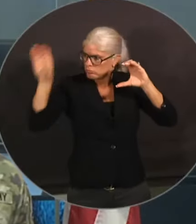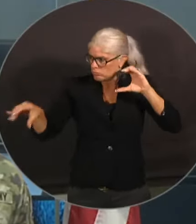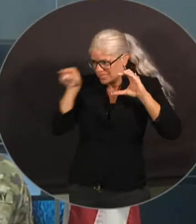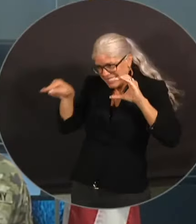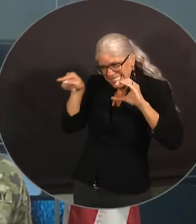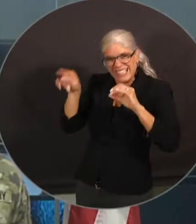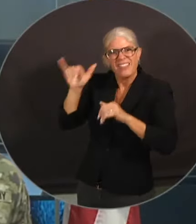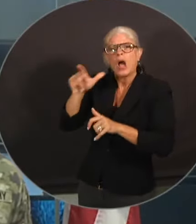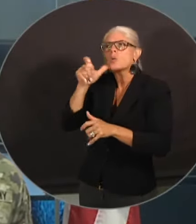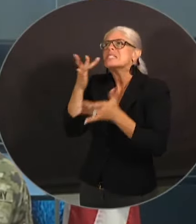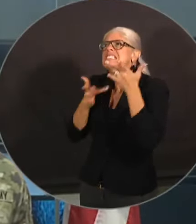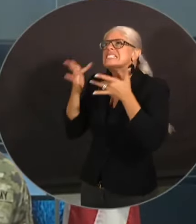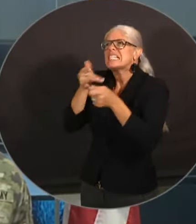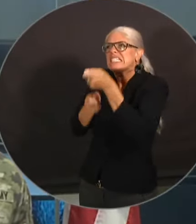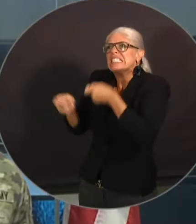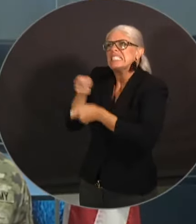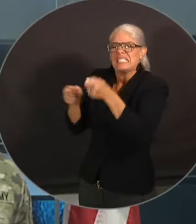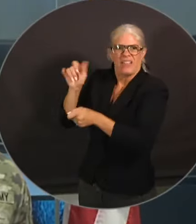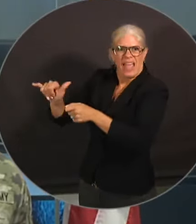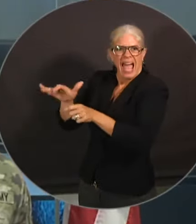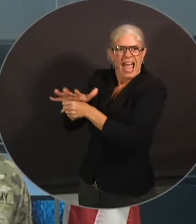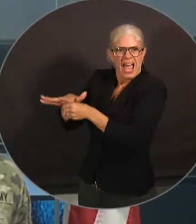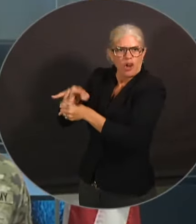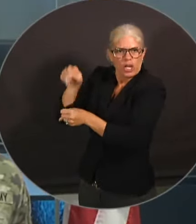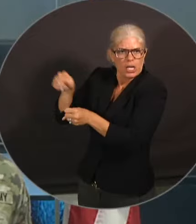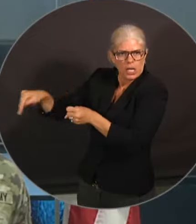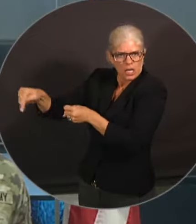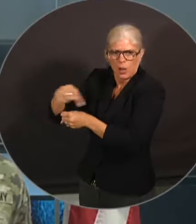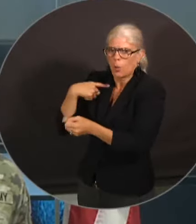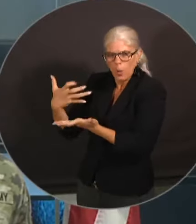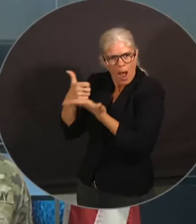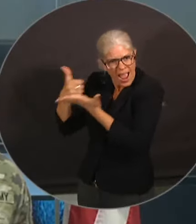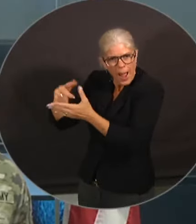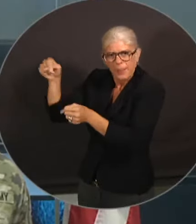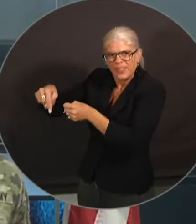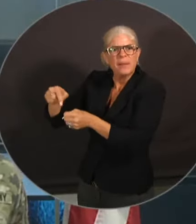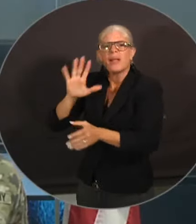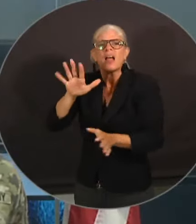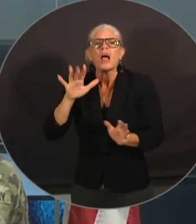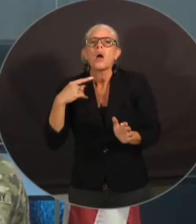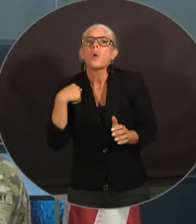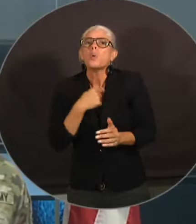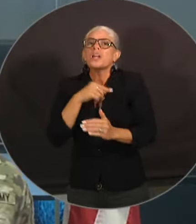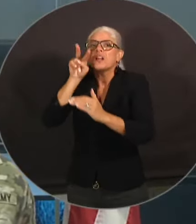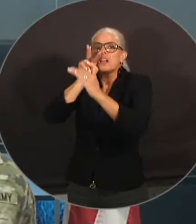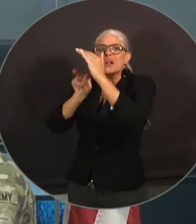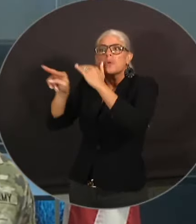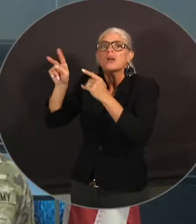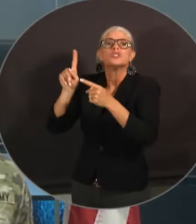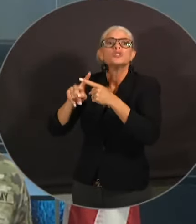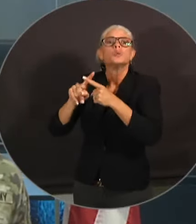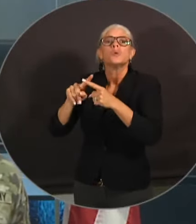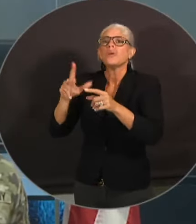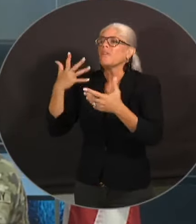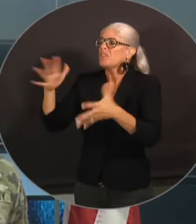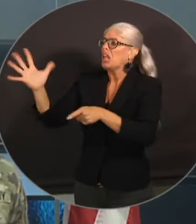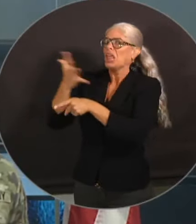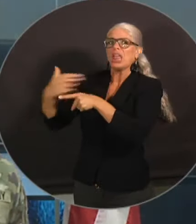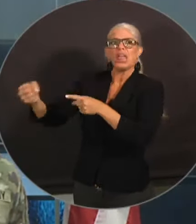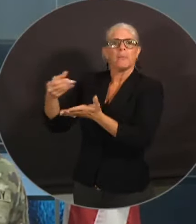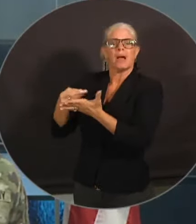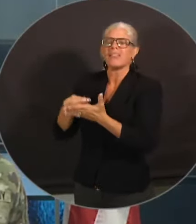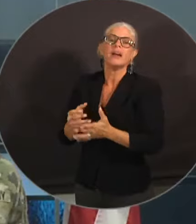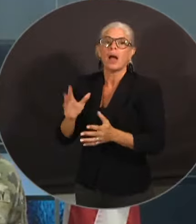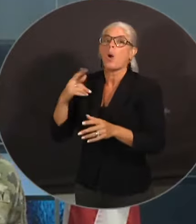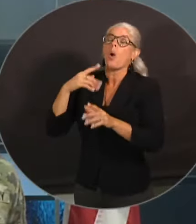be able to step up and help them. And we'll see. This is not projected to reach a Michael strength, but you never know,